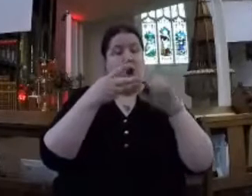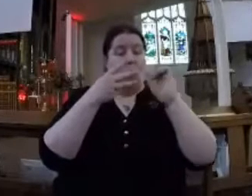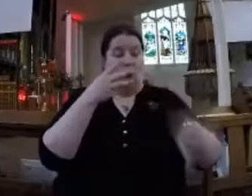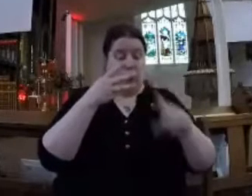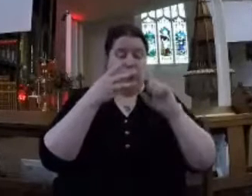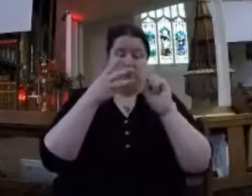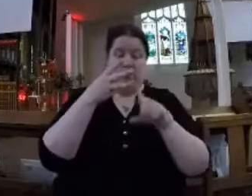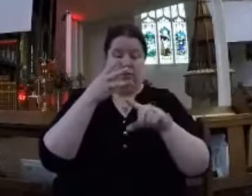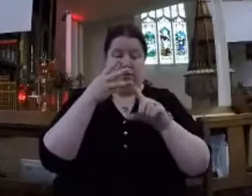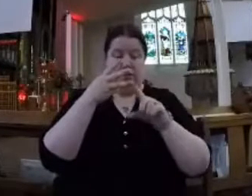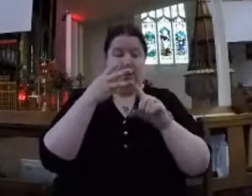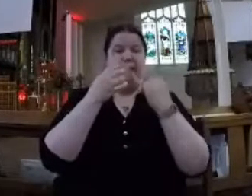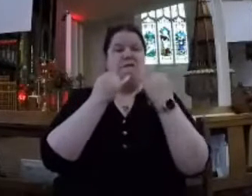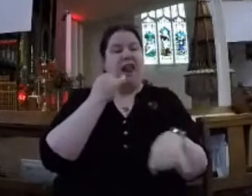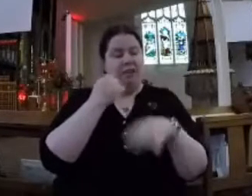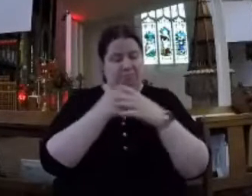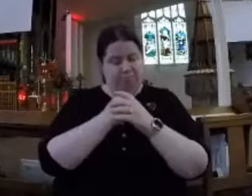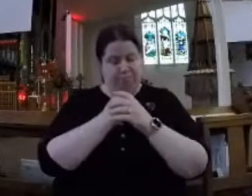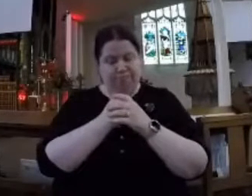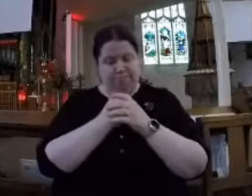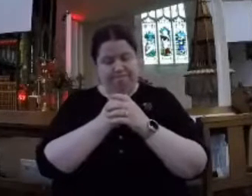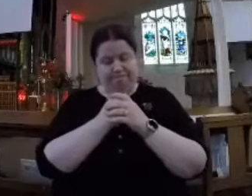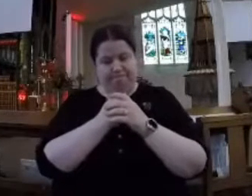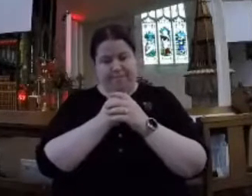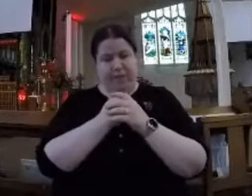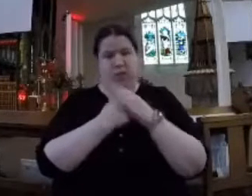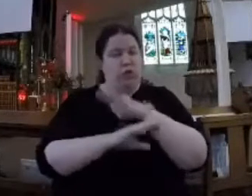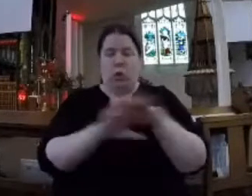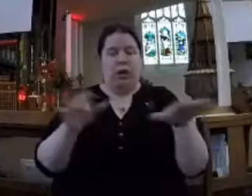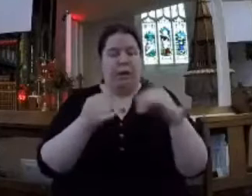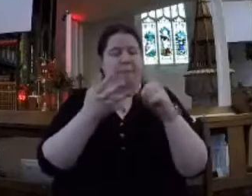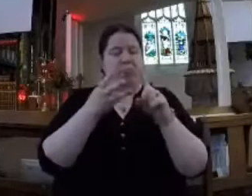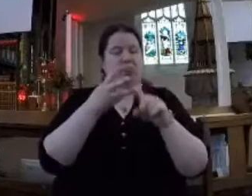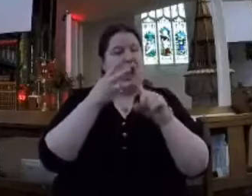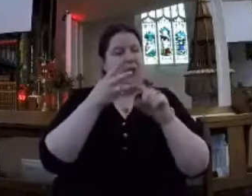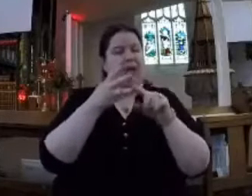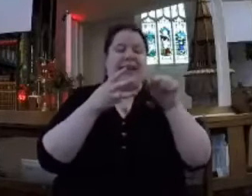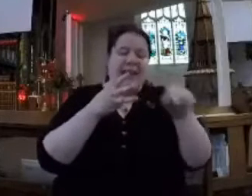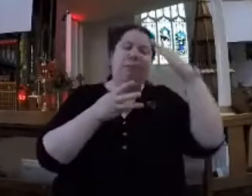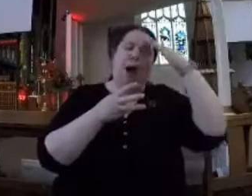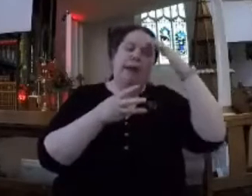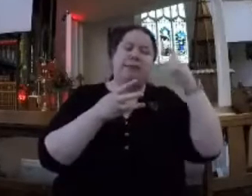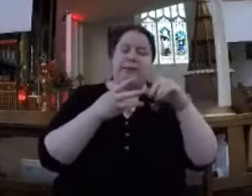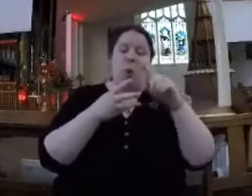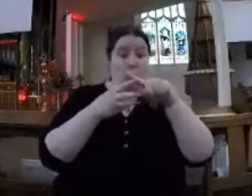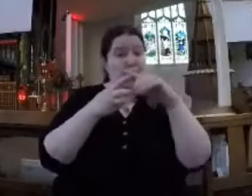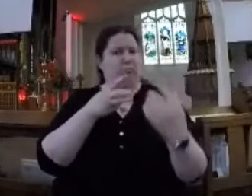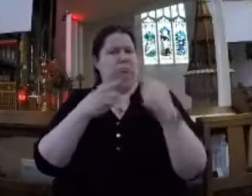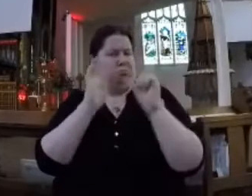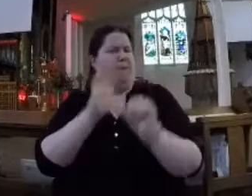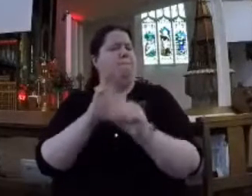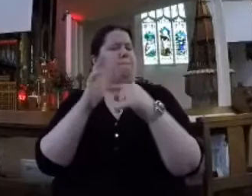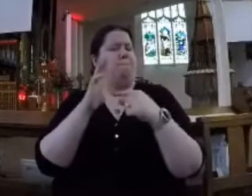loser, and failer. So you don't want to come third, basically, in Solomon land. Winning